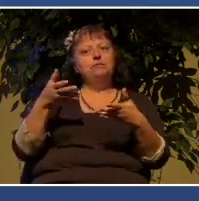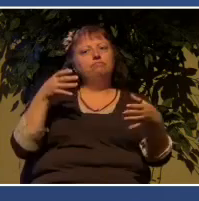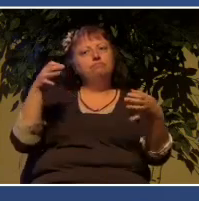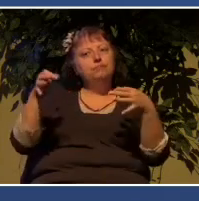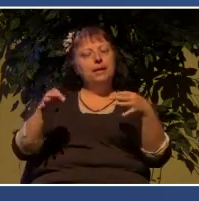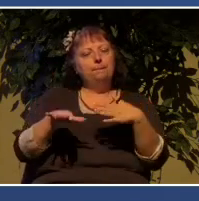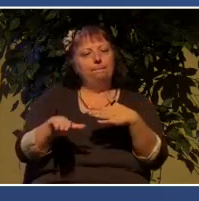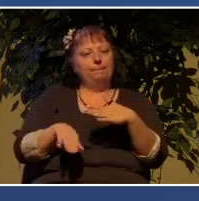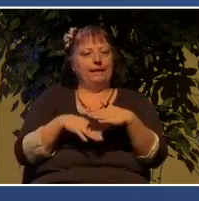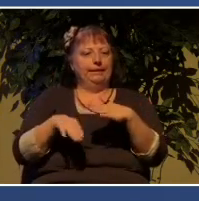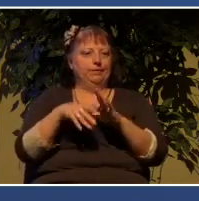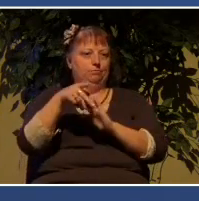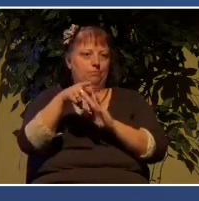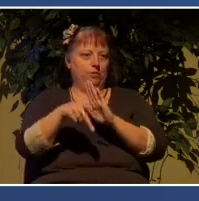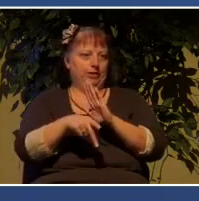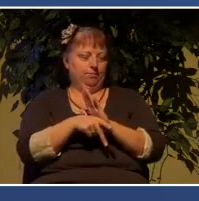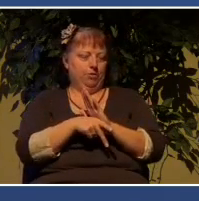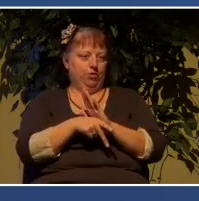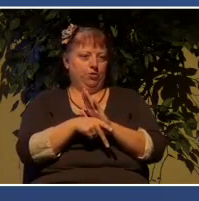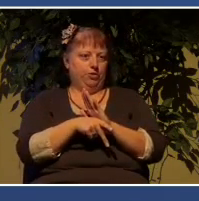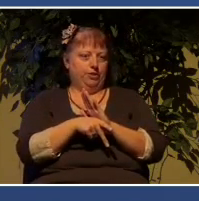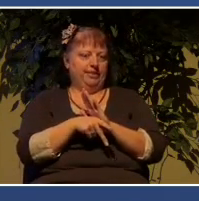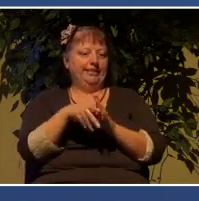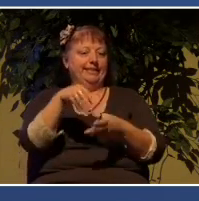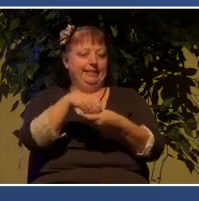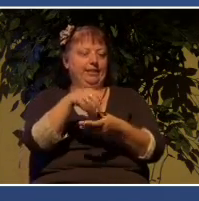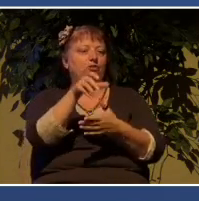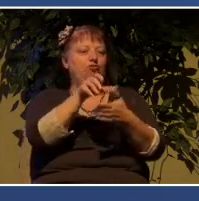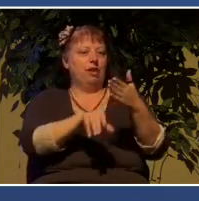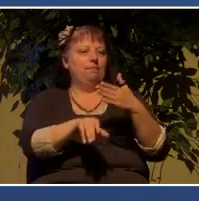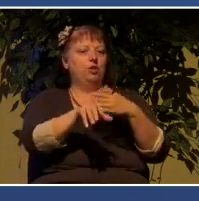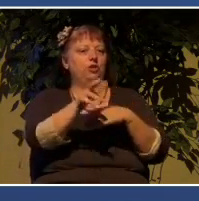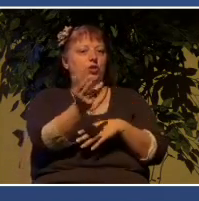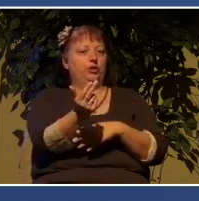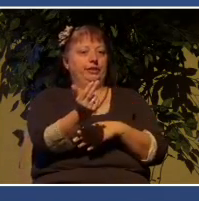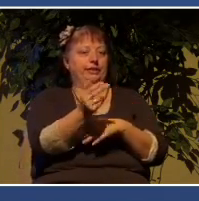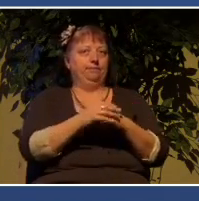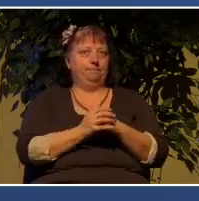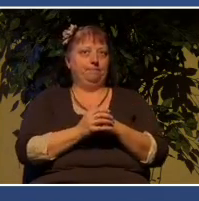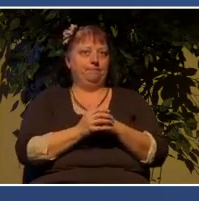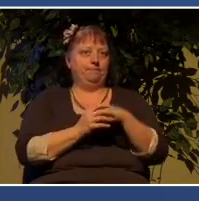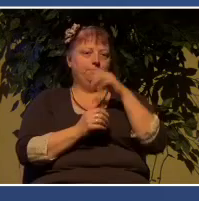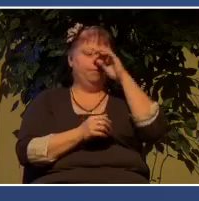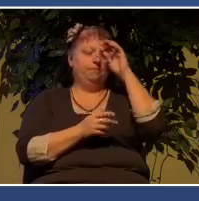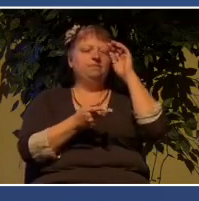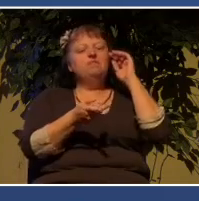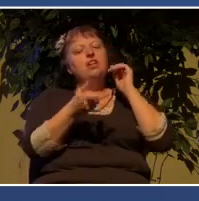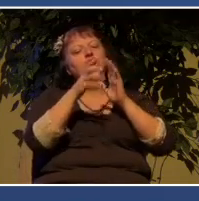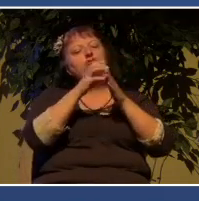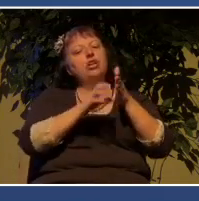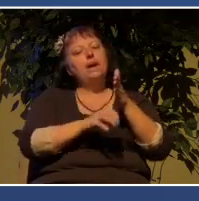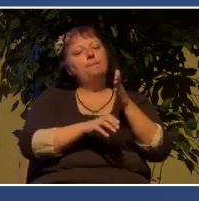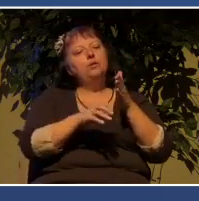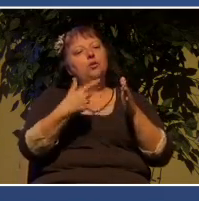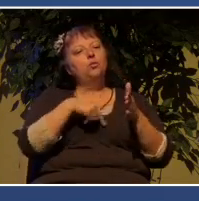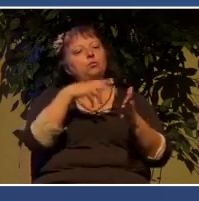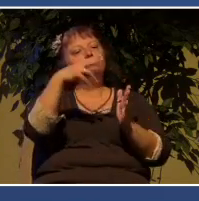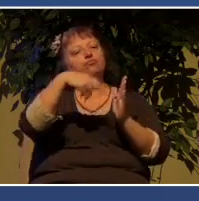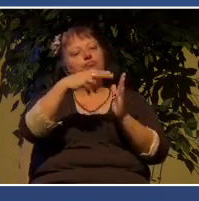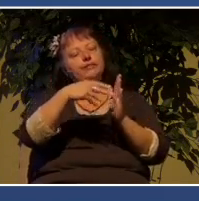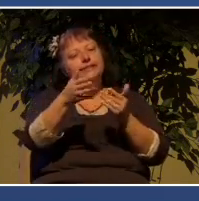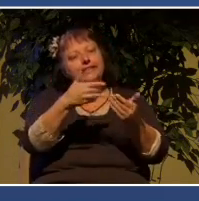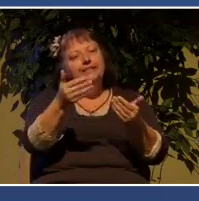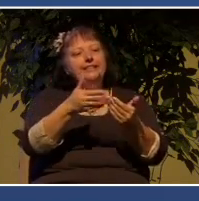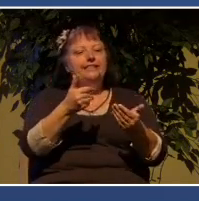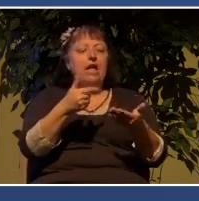principles that are outlined in 1 Corinthians chapter 13. It's one of these chapters we read easily over it, and we think we